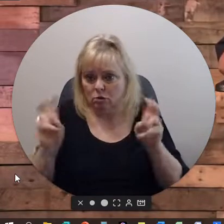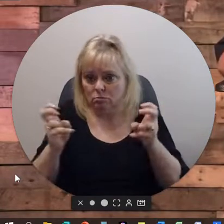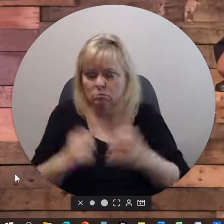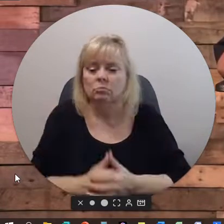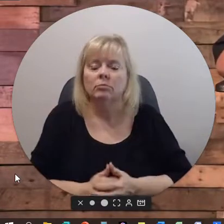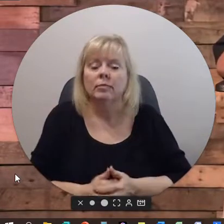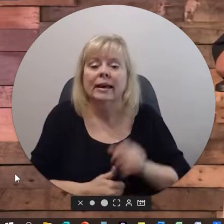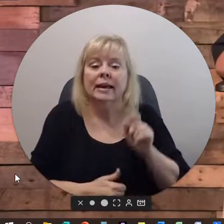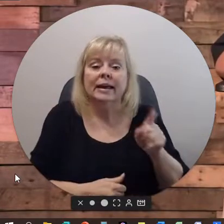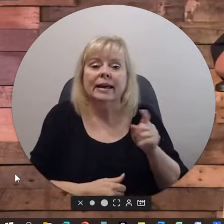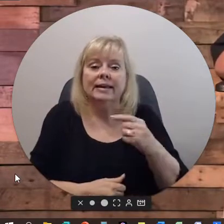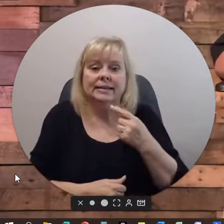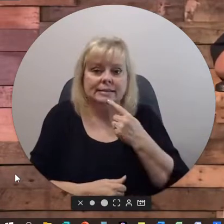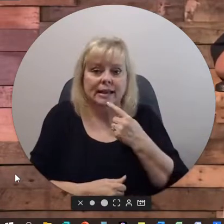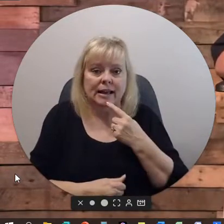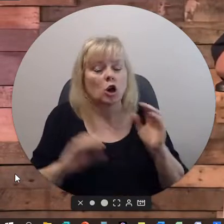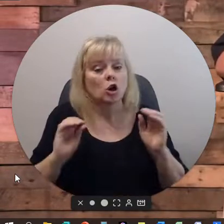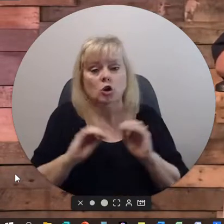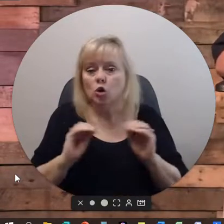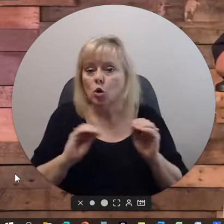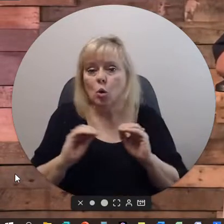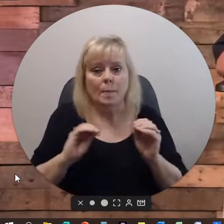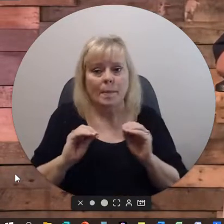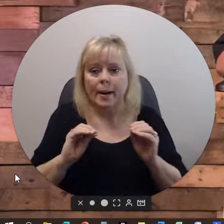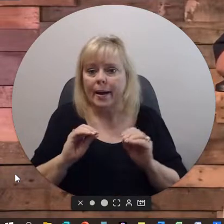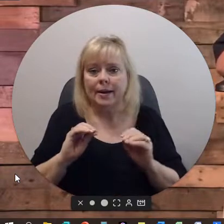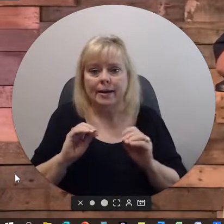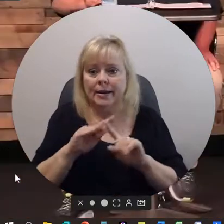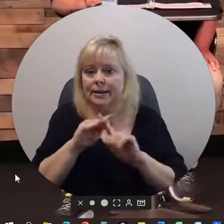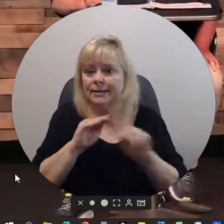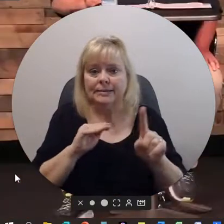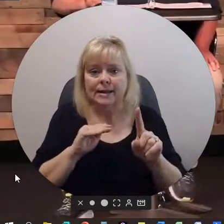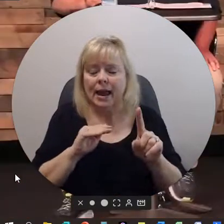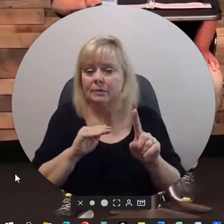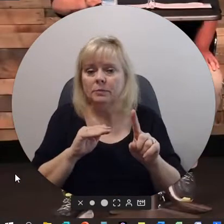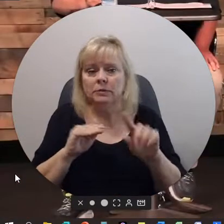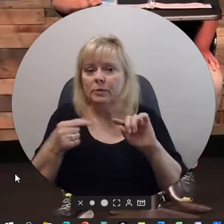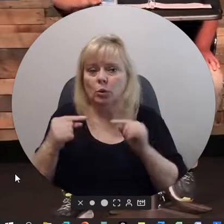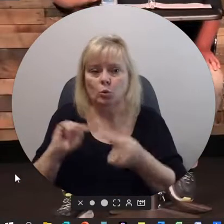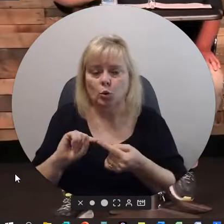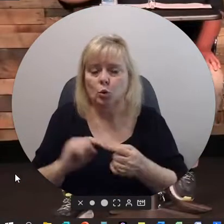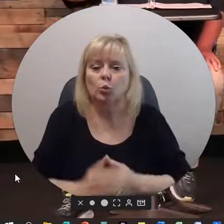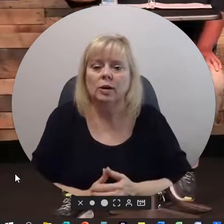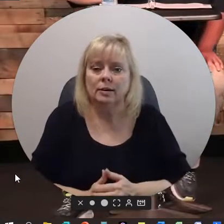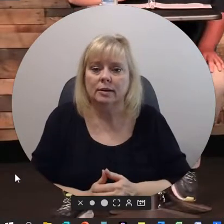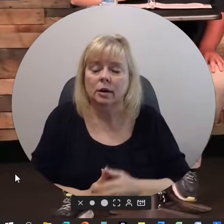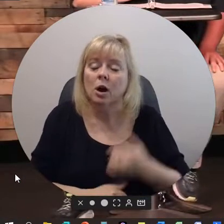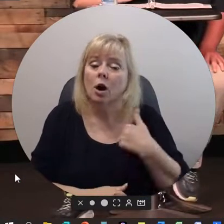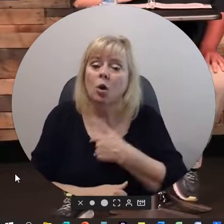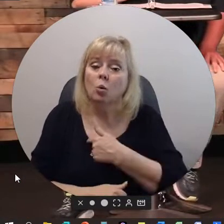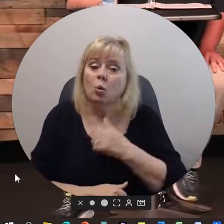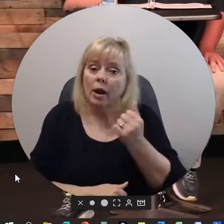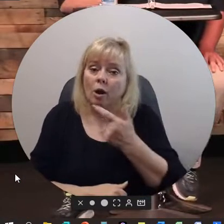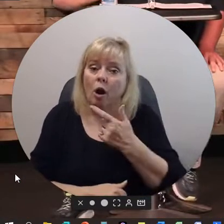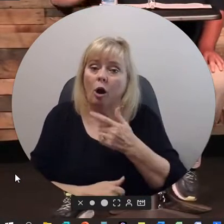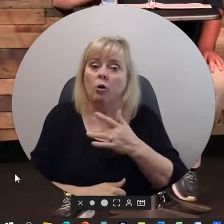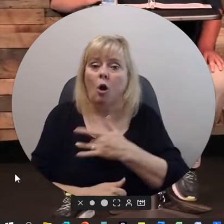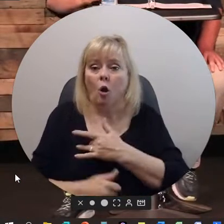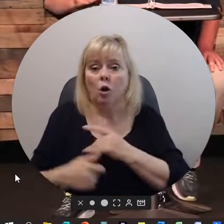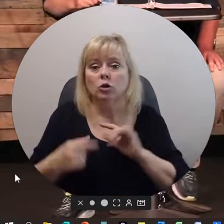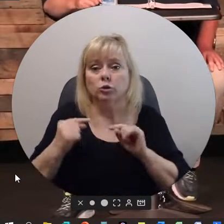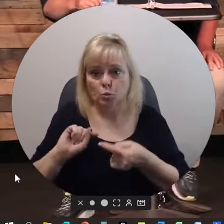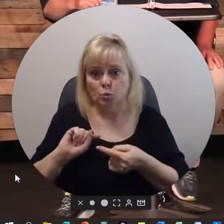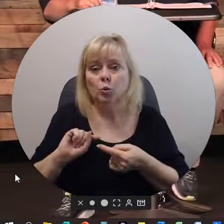nobody escapes being wounded. We are all wounded people,